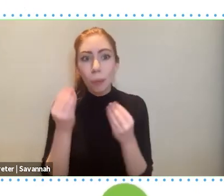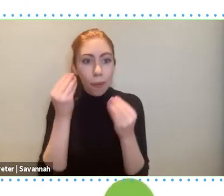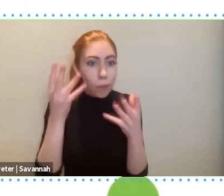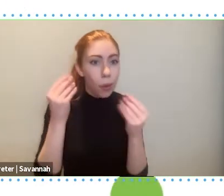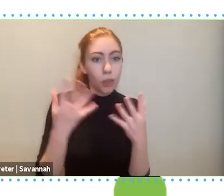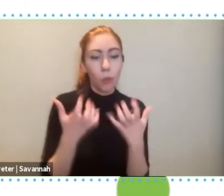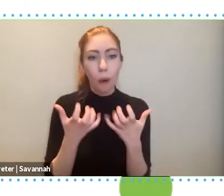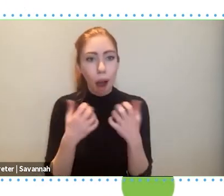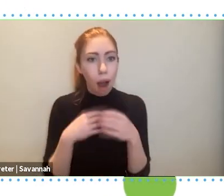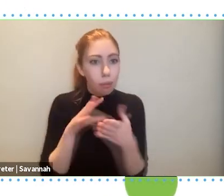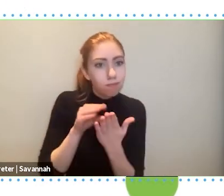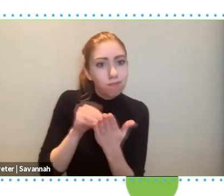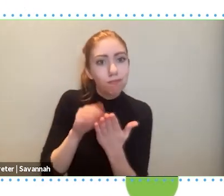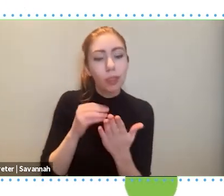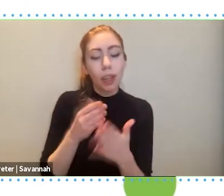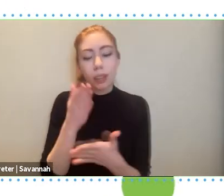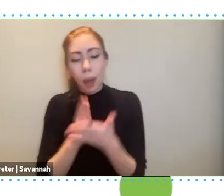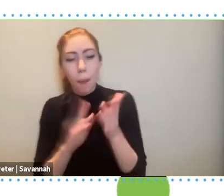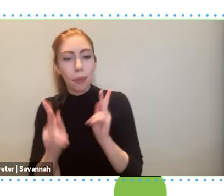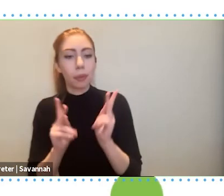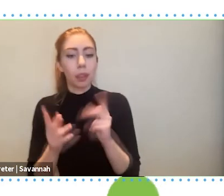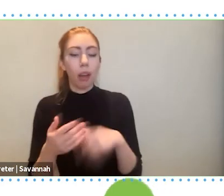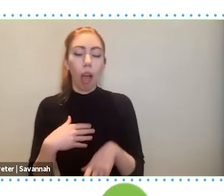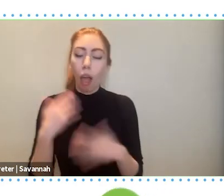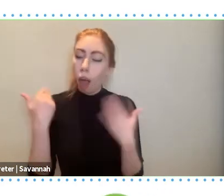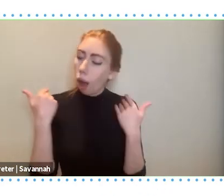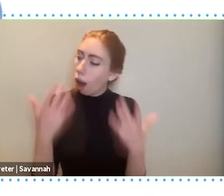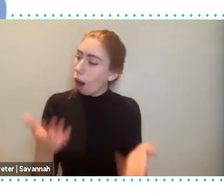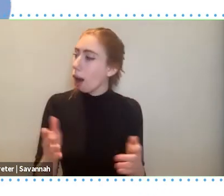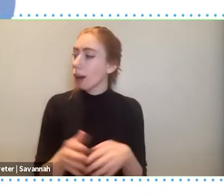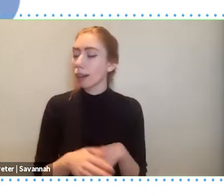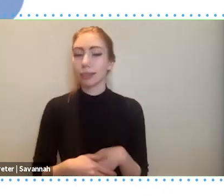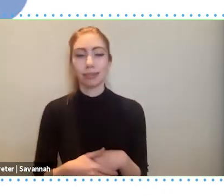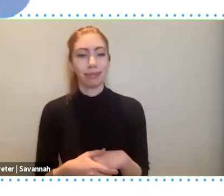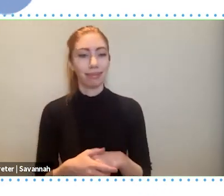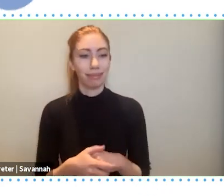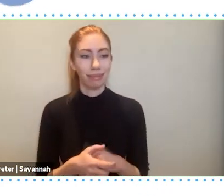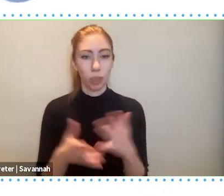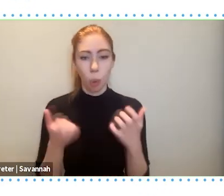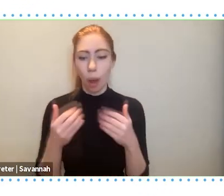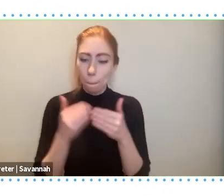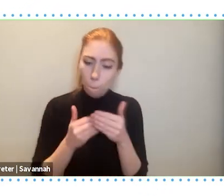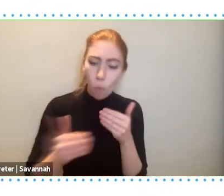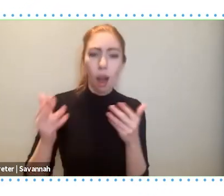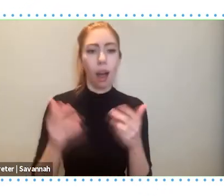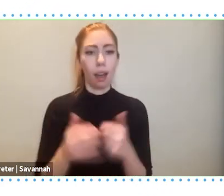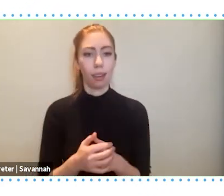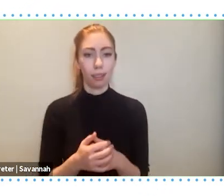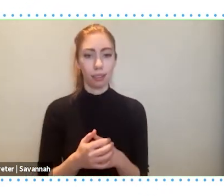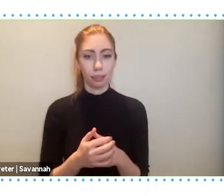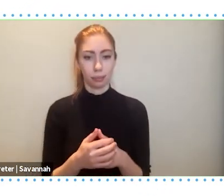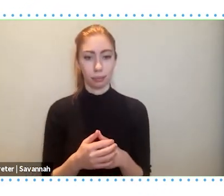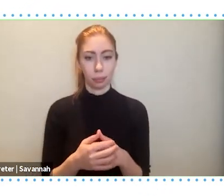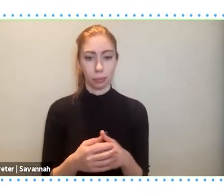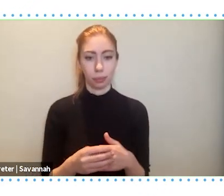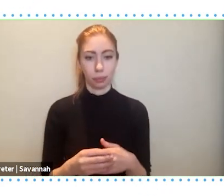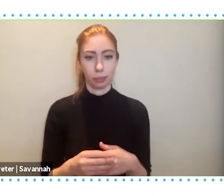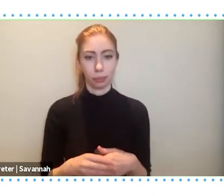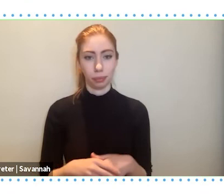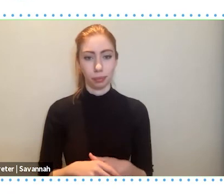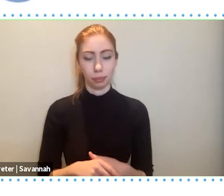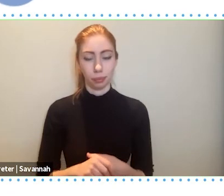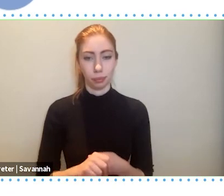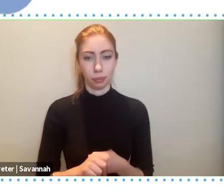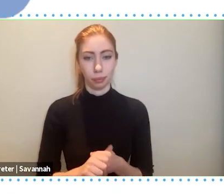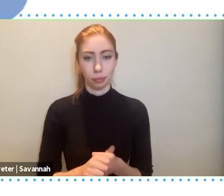got to say, just on behalf of Power Corporation, we're really pleased to be the presenting sponsor for this speaker series in 2021, which